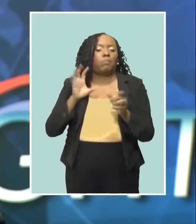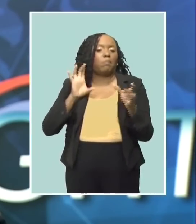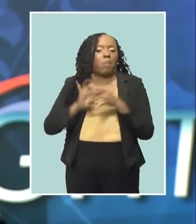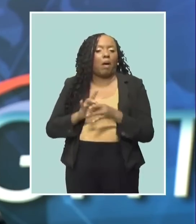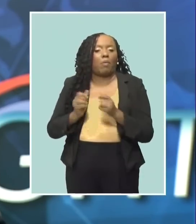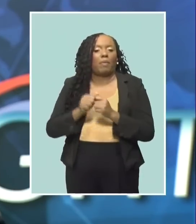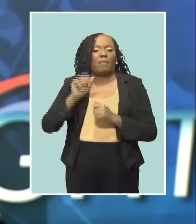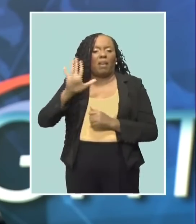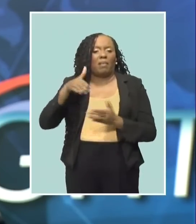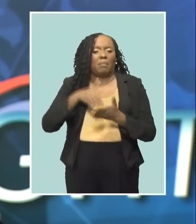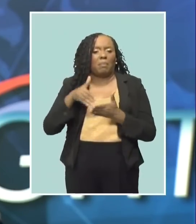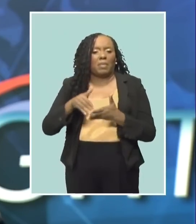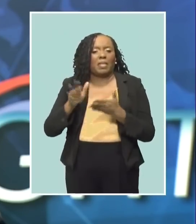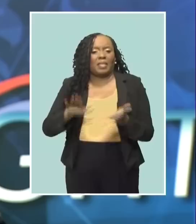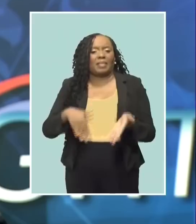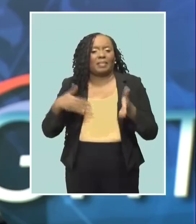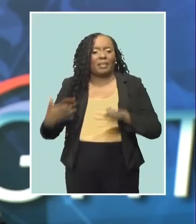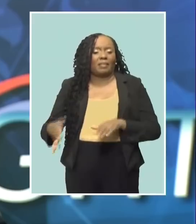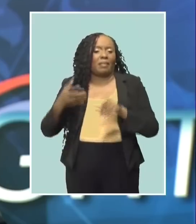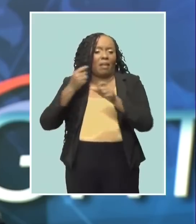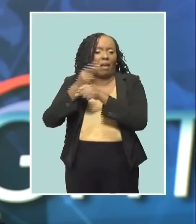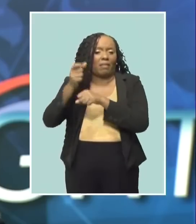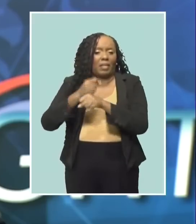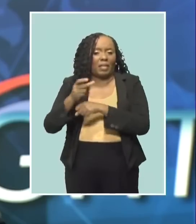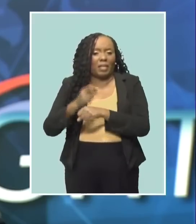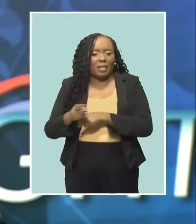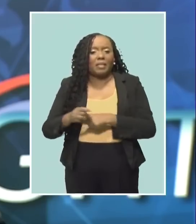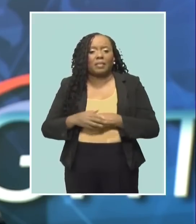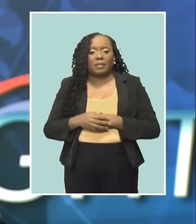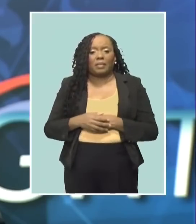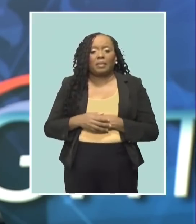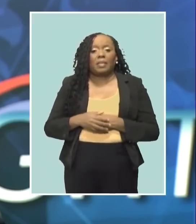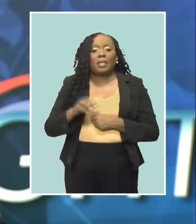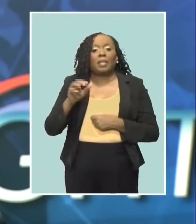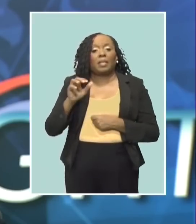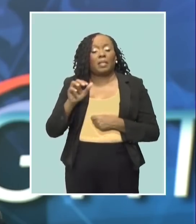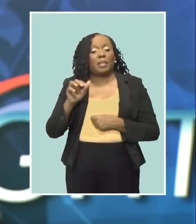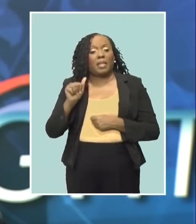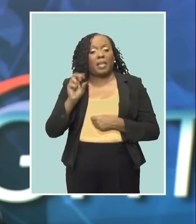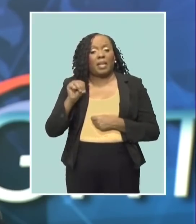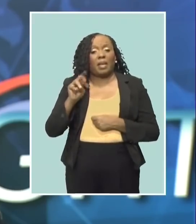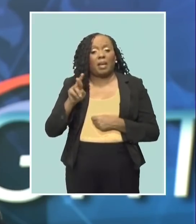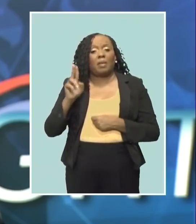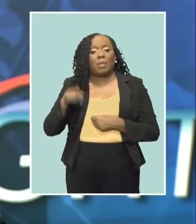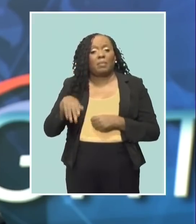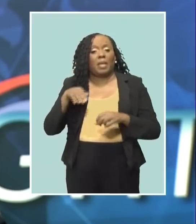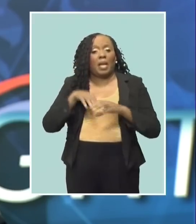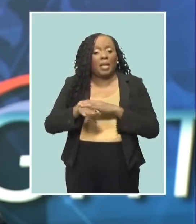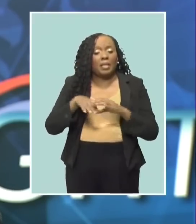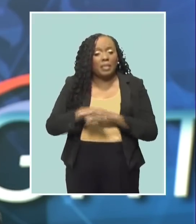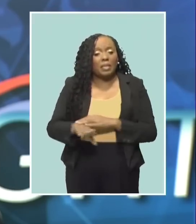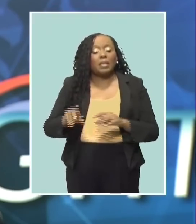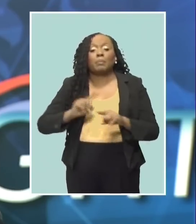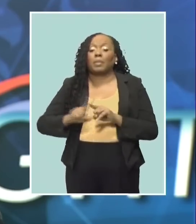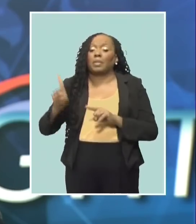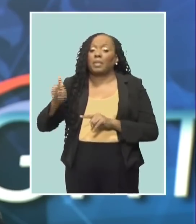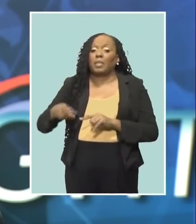and indirectly annually. She says antimicrobials must be accessible and used